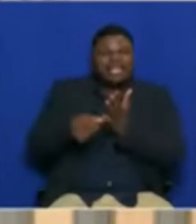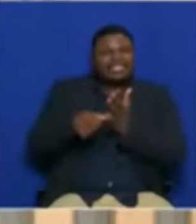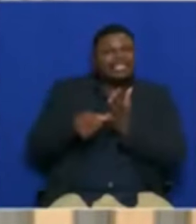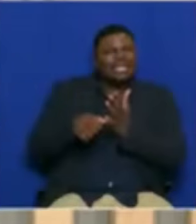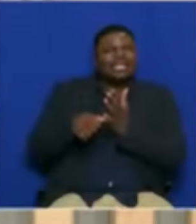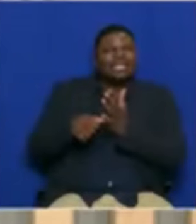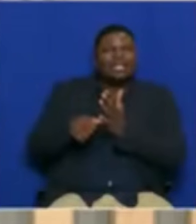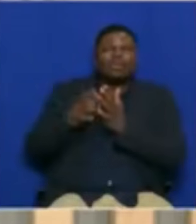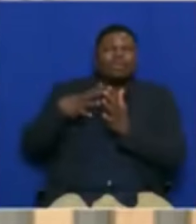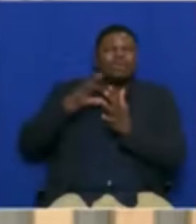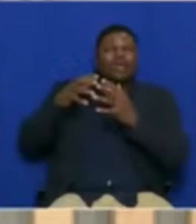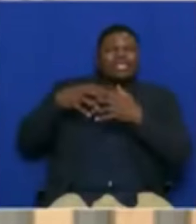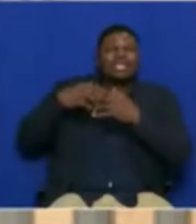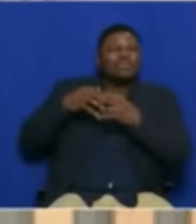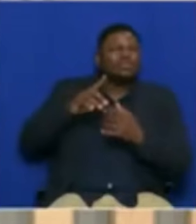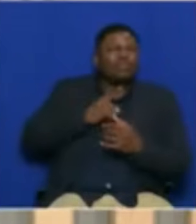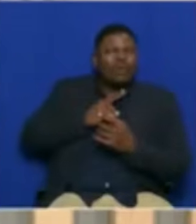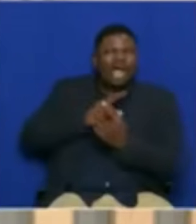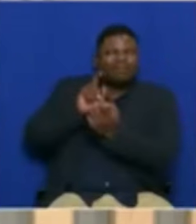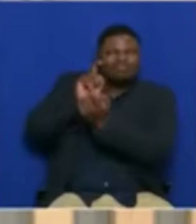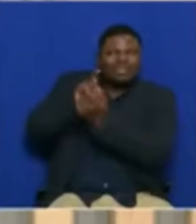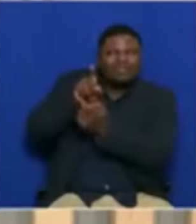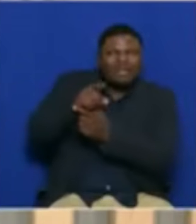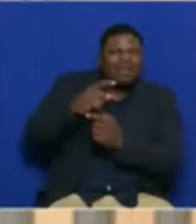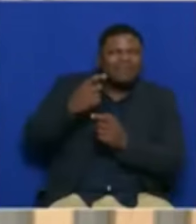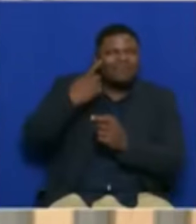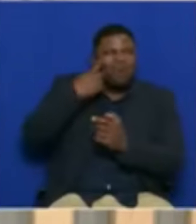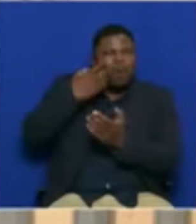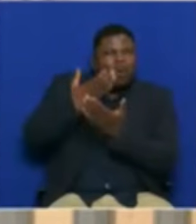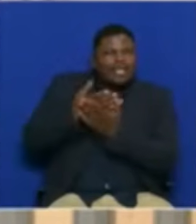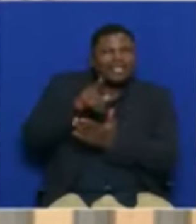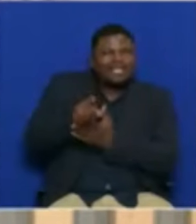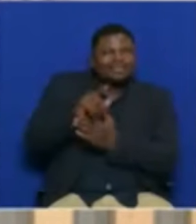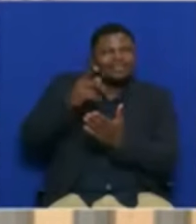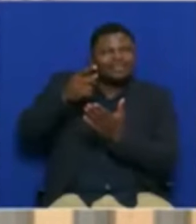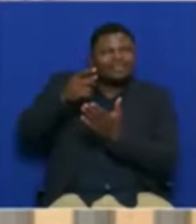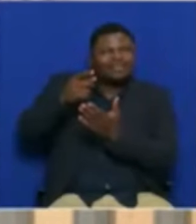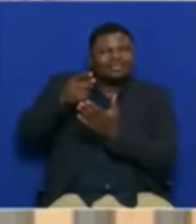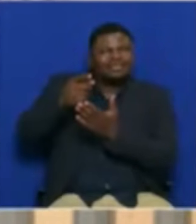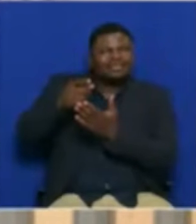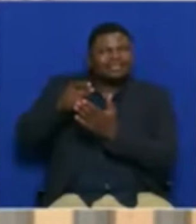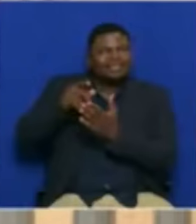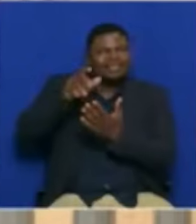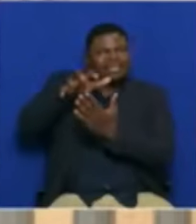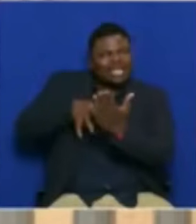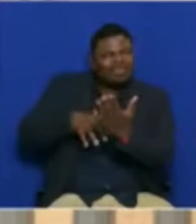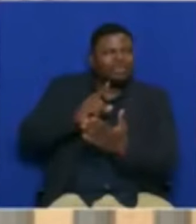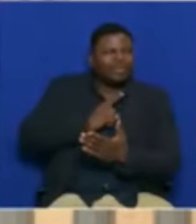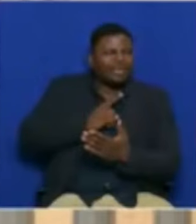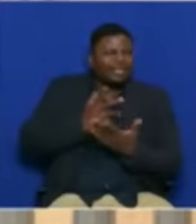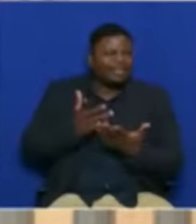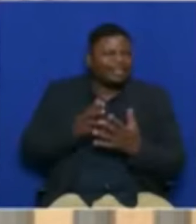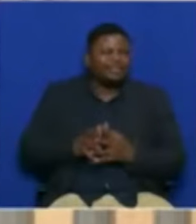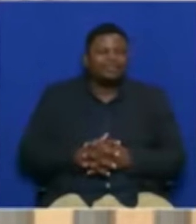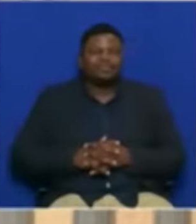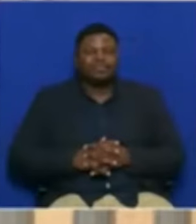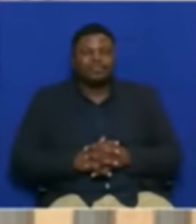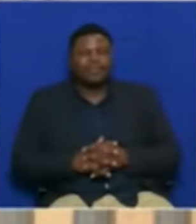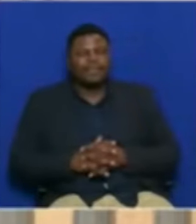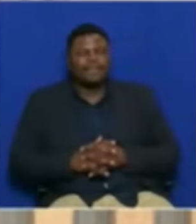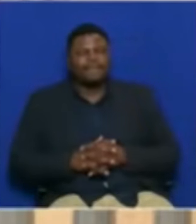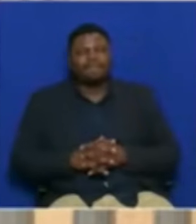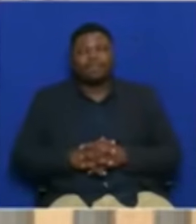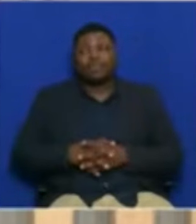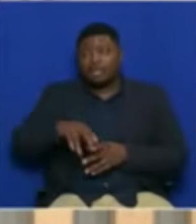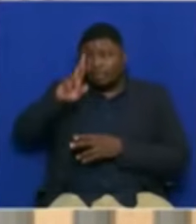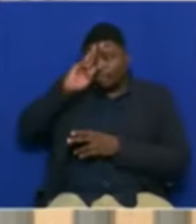the vetting. I know. Yes. So when you apply for an SMS post,